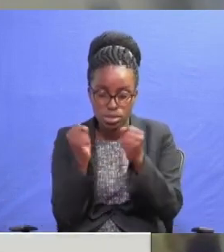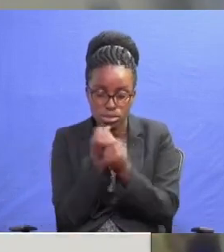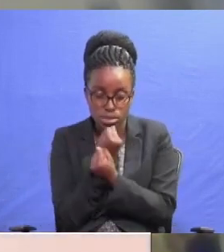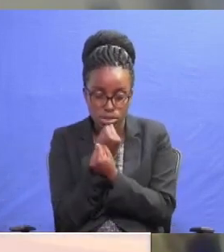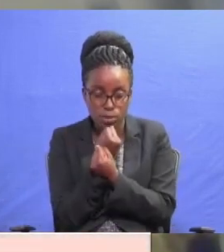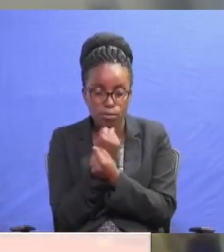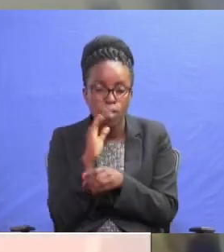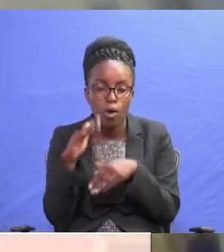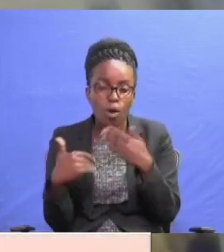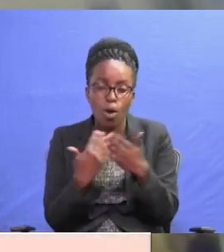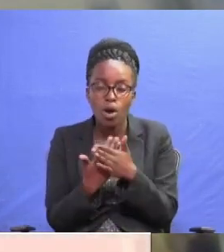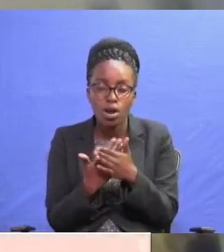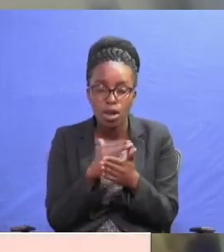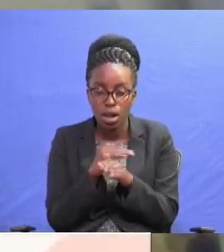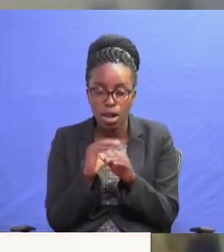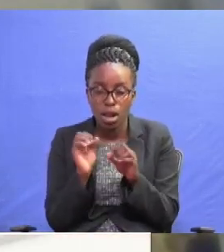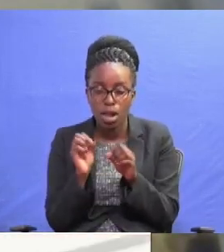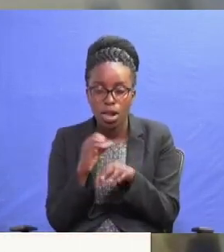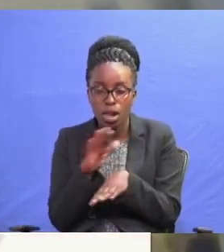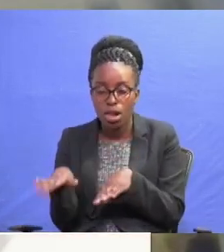is what should be a lifetime